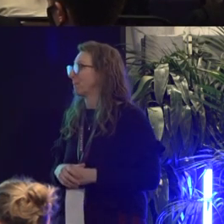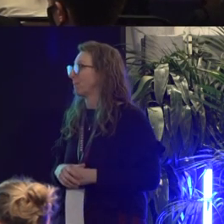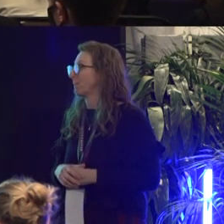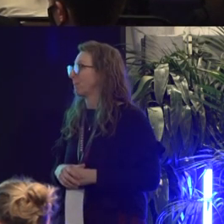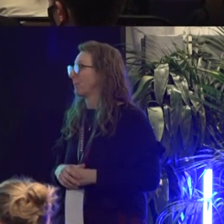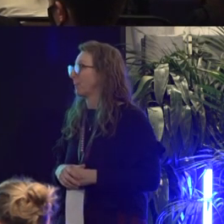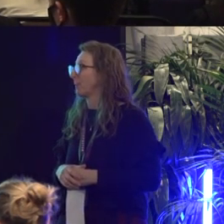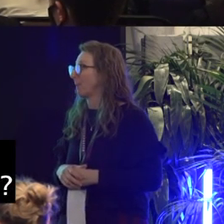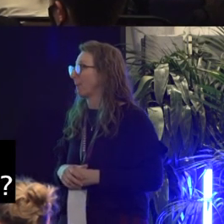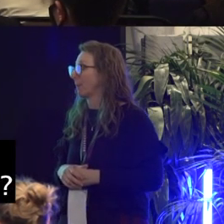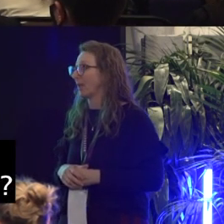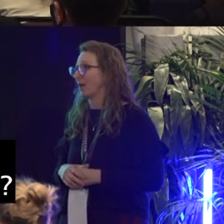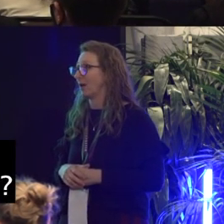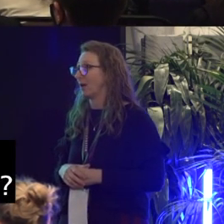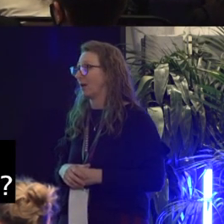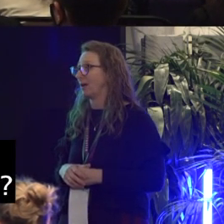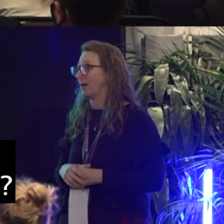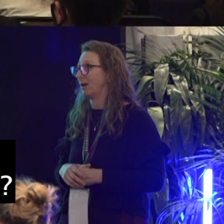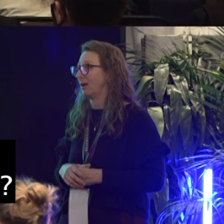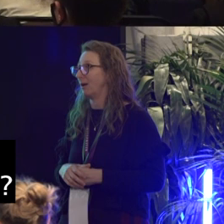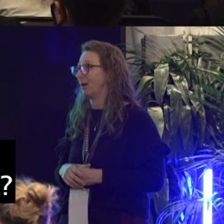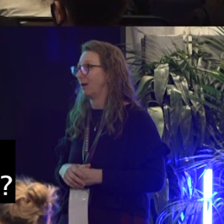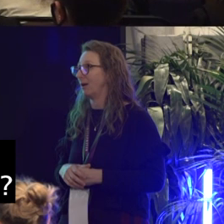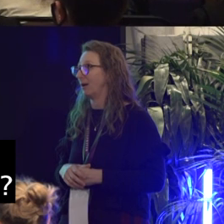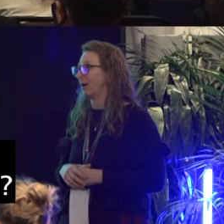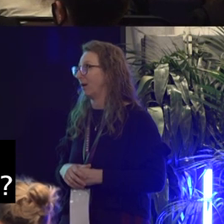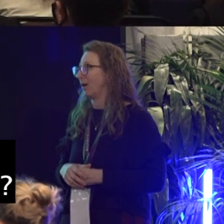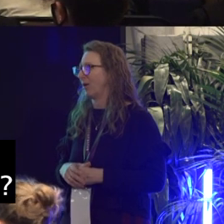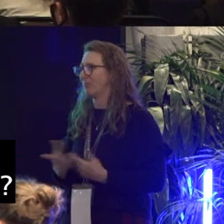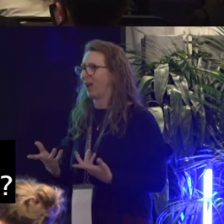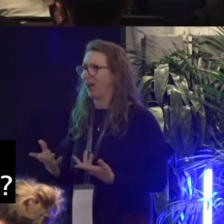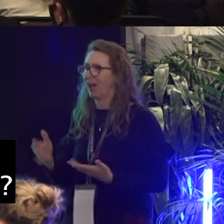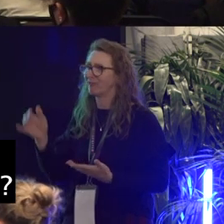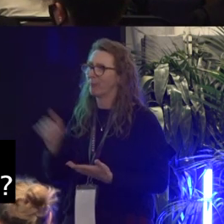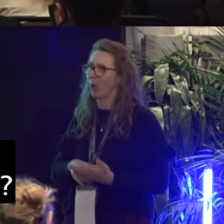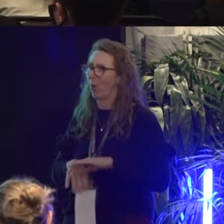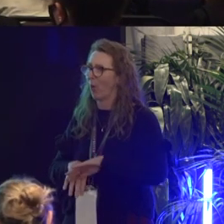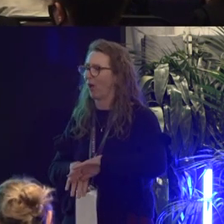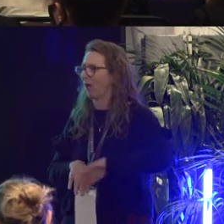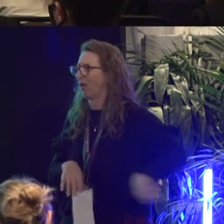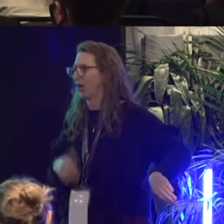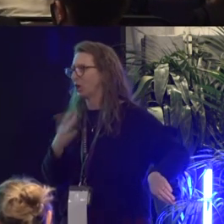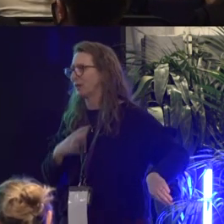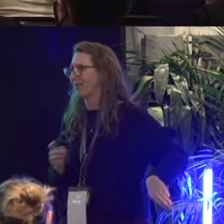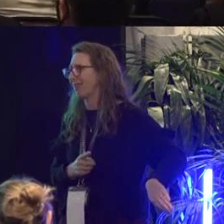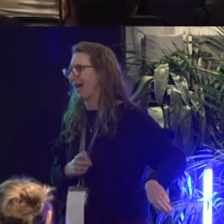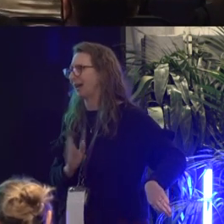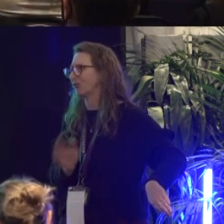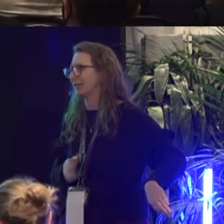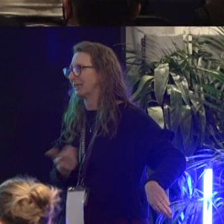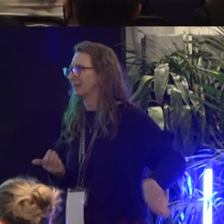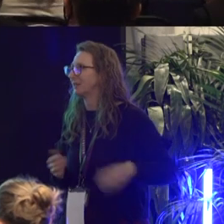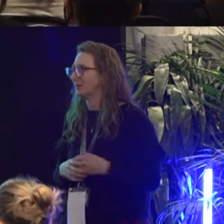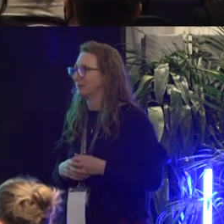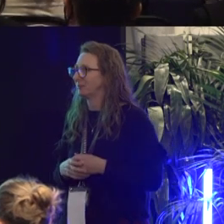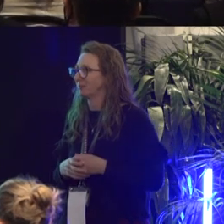But quite apart from a bloody report, who needs another bloody report in the world? Really? We have to do that.